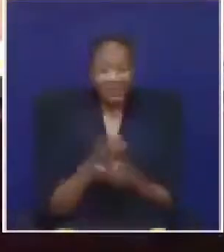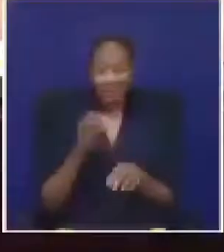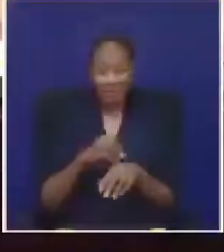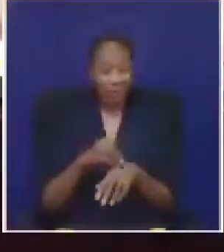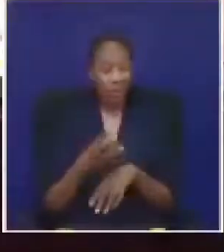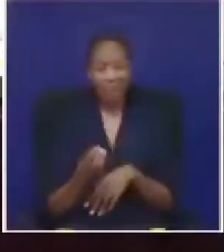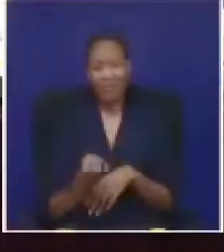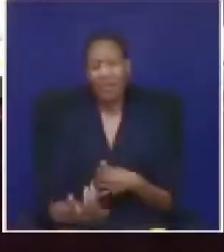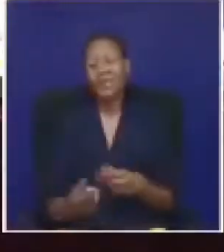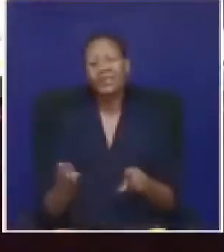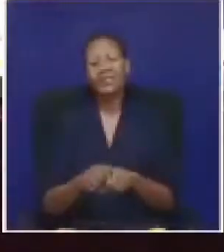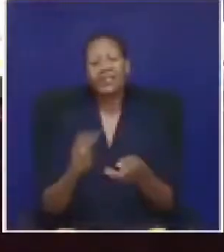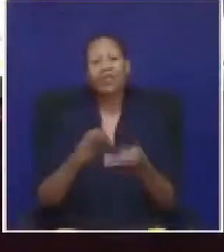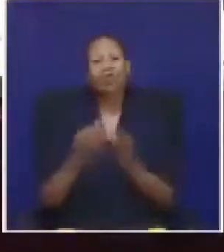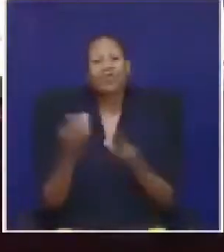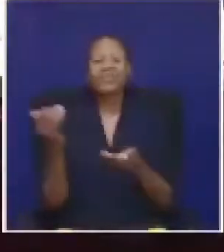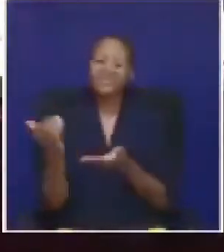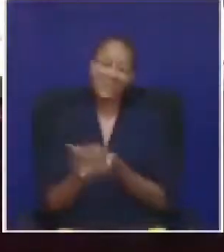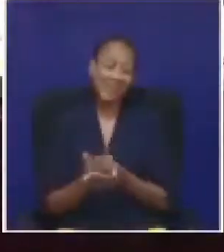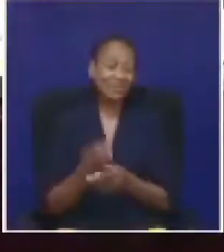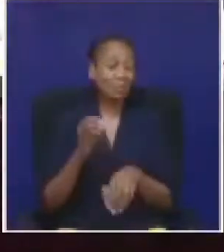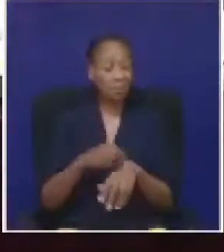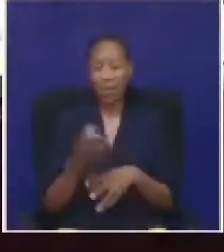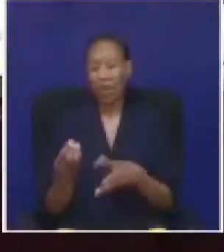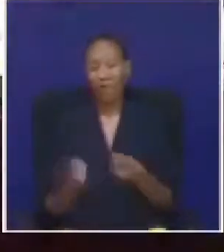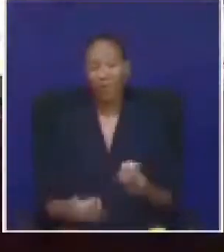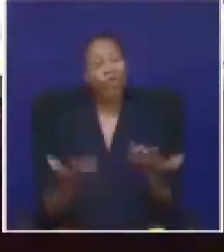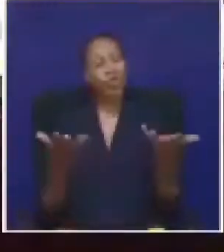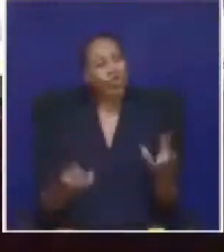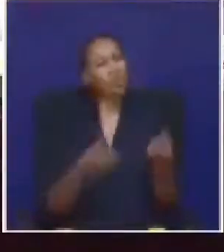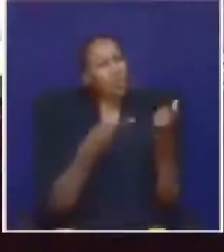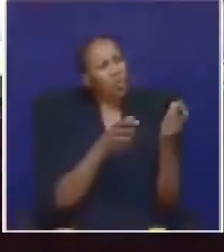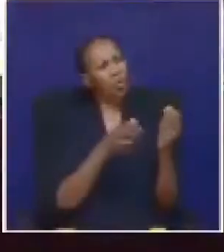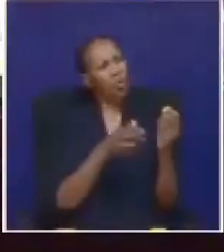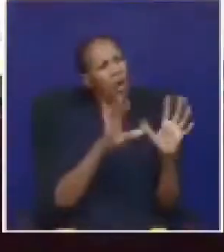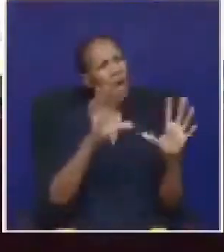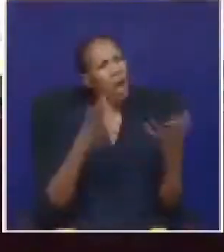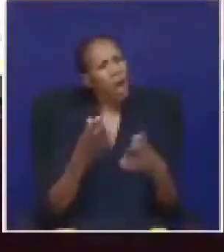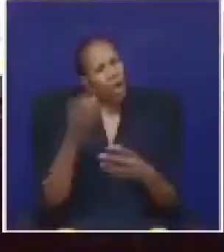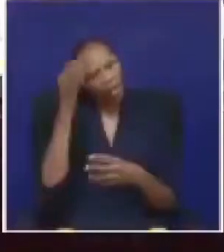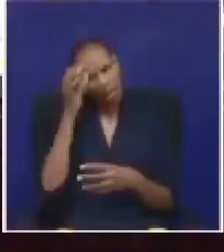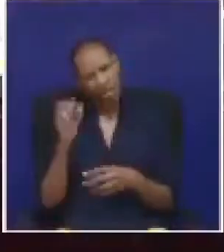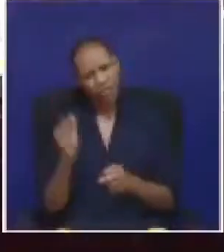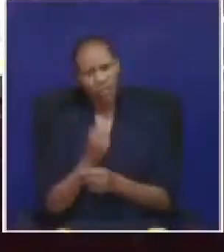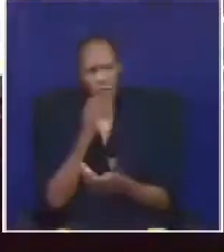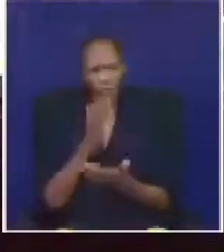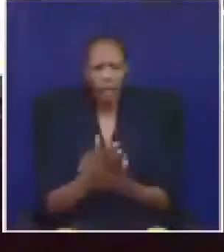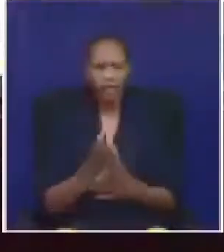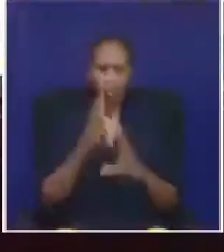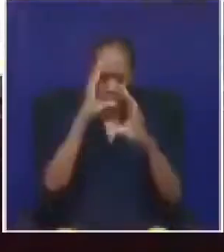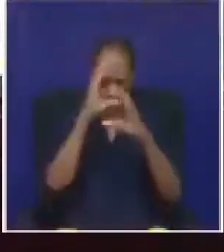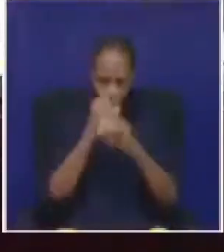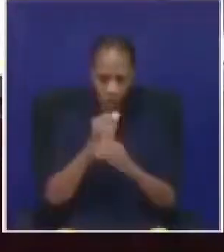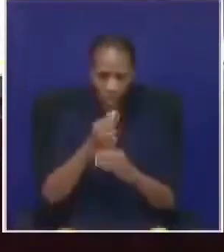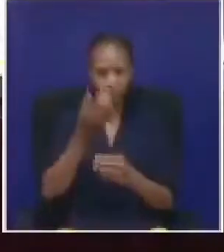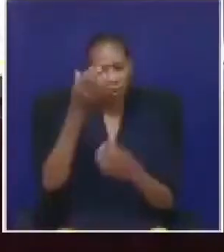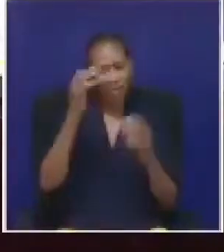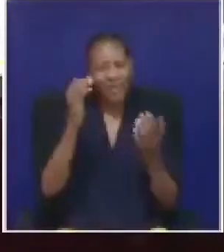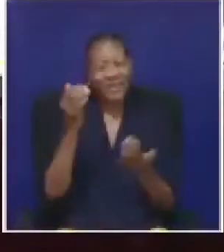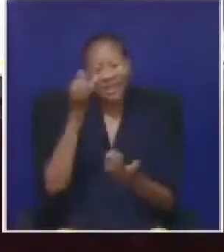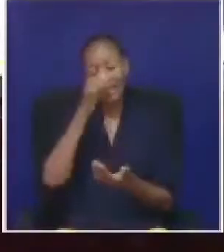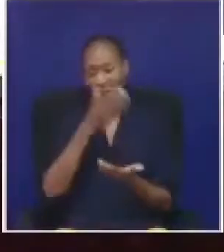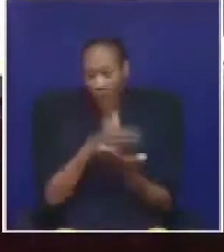and community safety, what concrete step is the Cabinet Committee on Justice crime prevention and